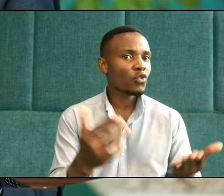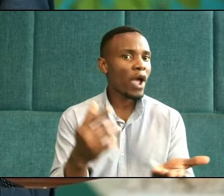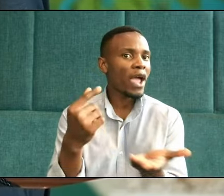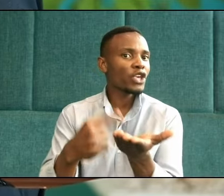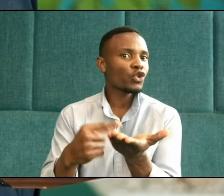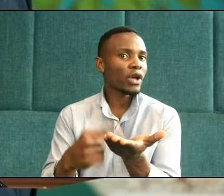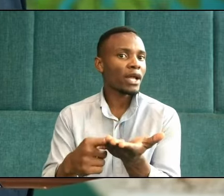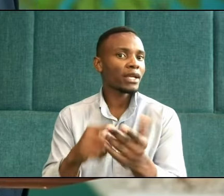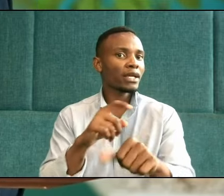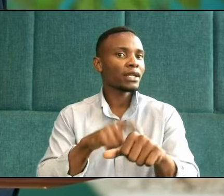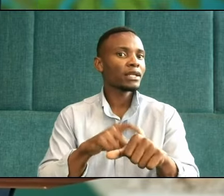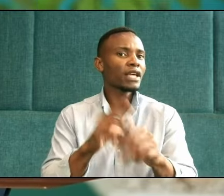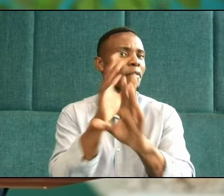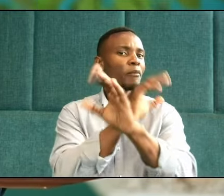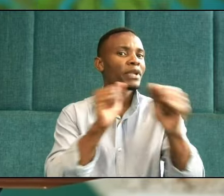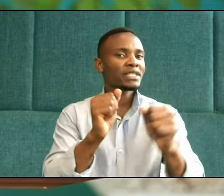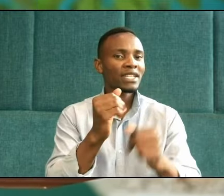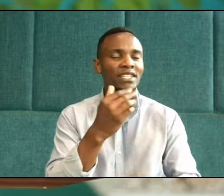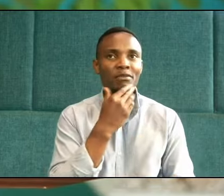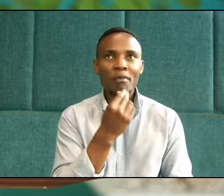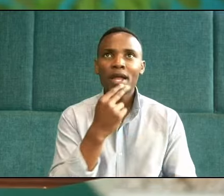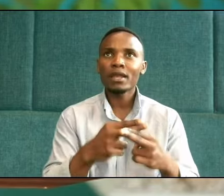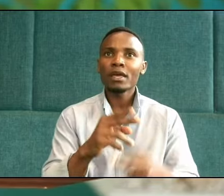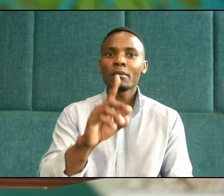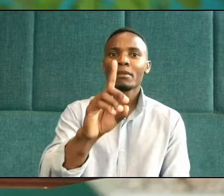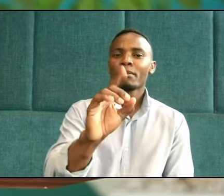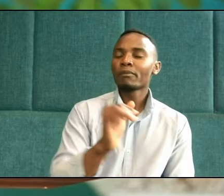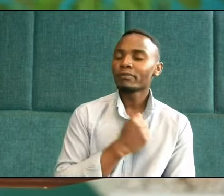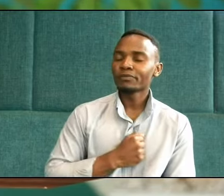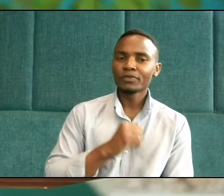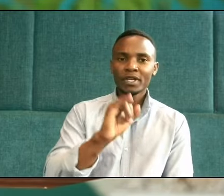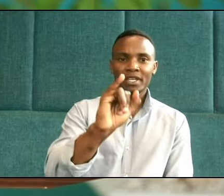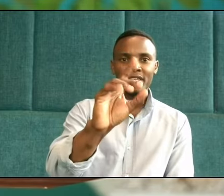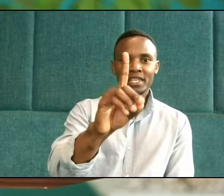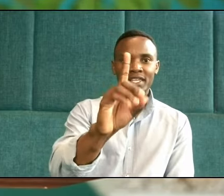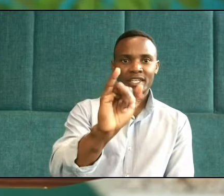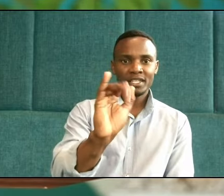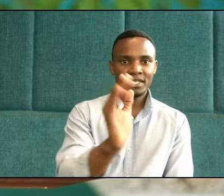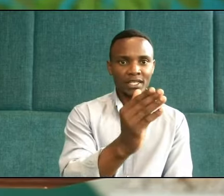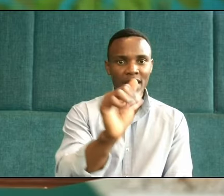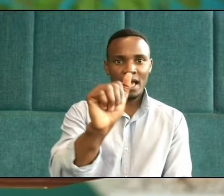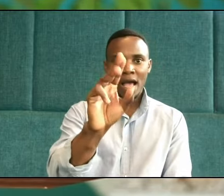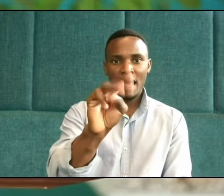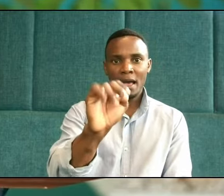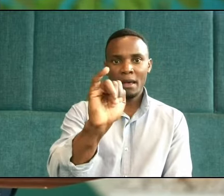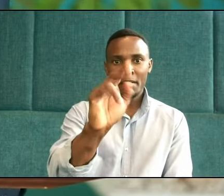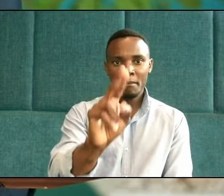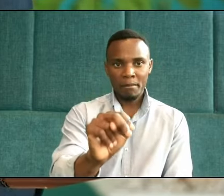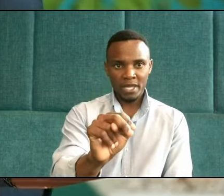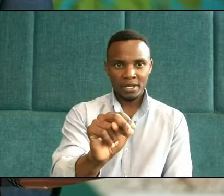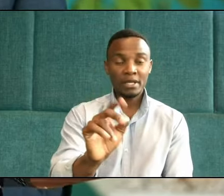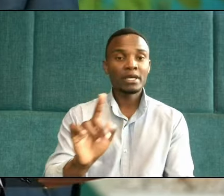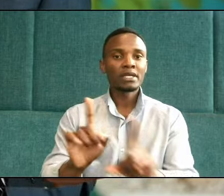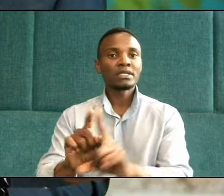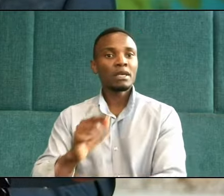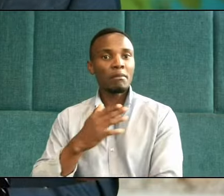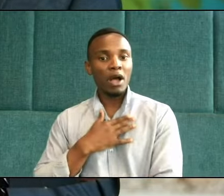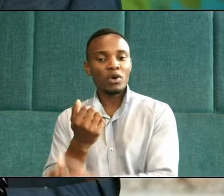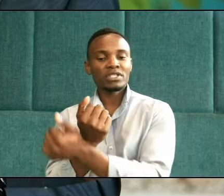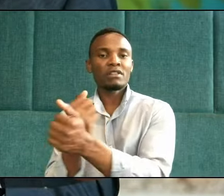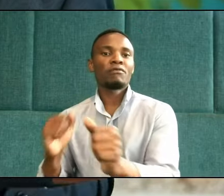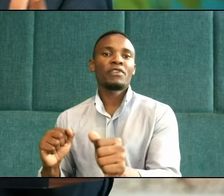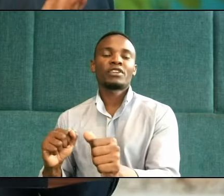of Idi Amin. I want us to know our rescue, our deliverance, would be more dramatic than